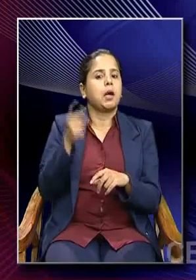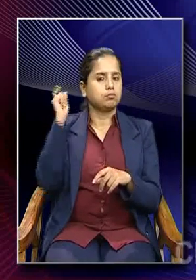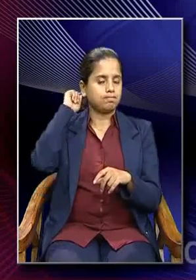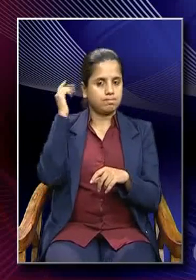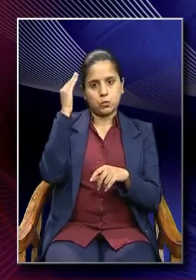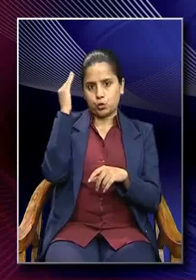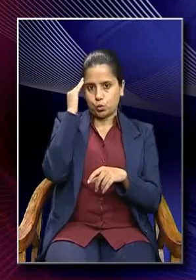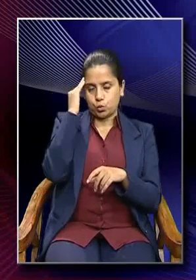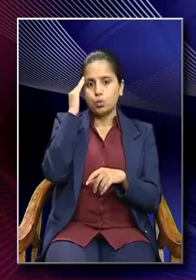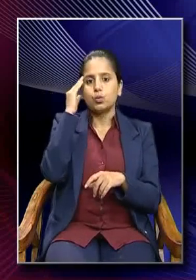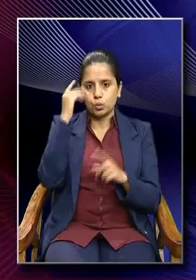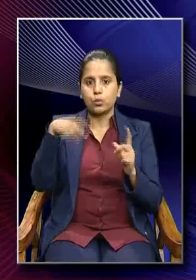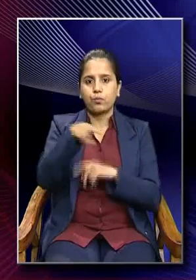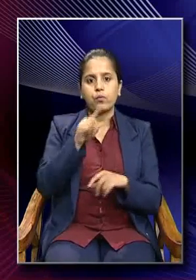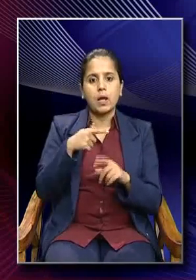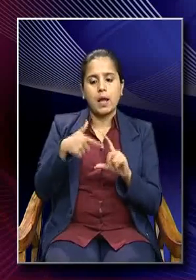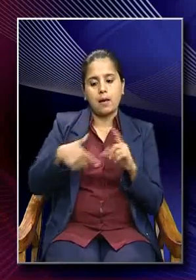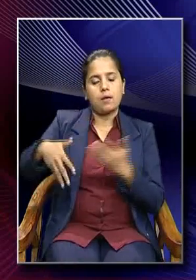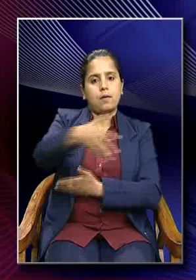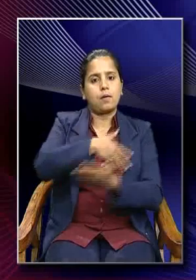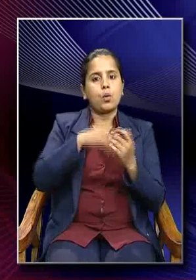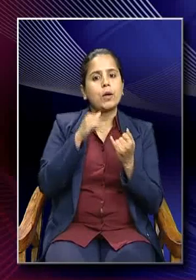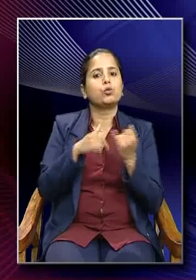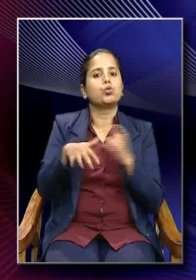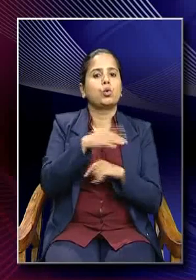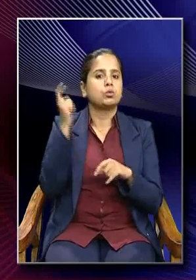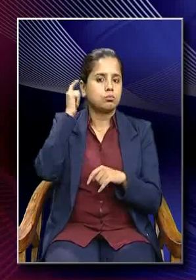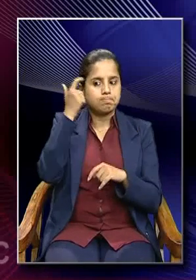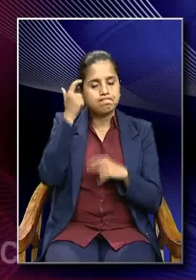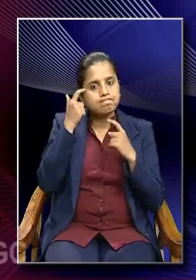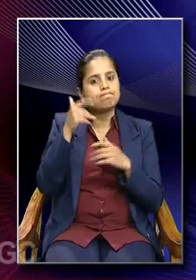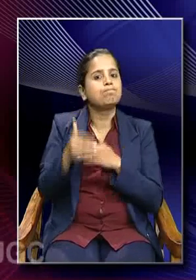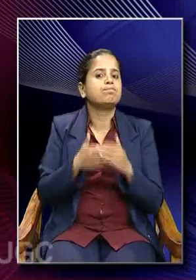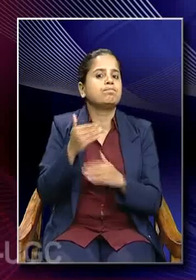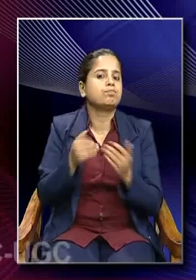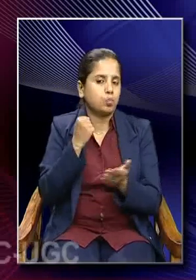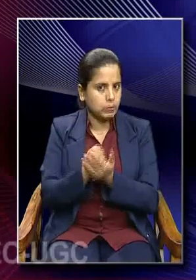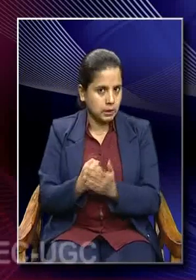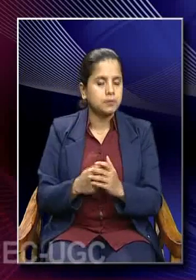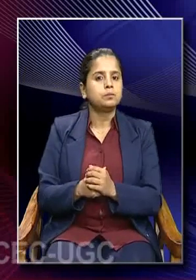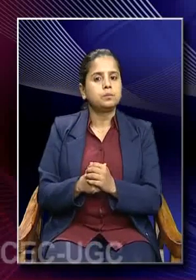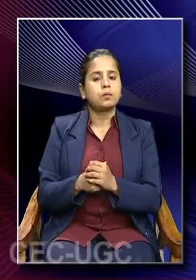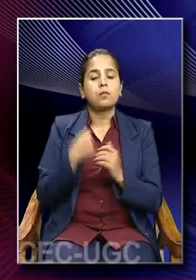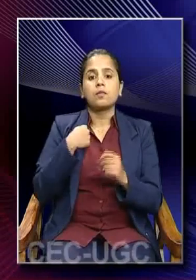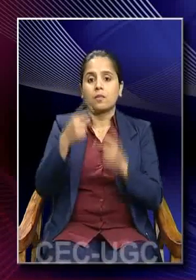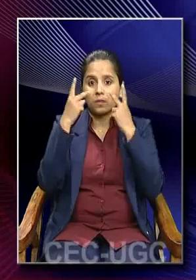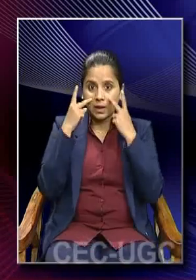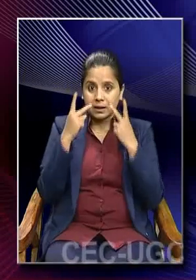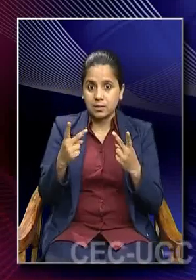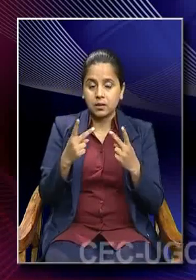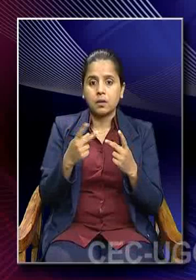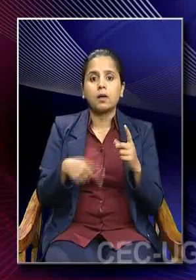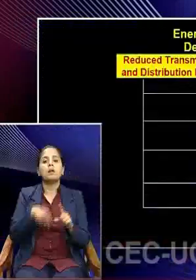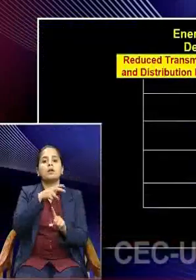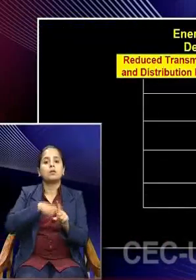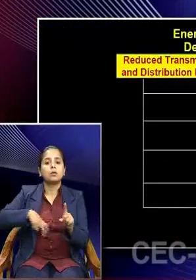and which should be environmentally and socially conscious thought. Now, looking at the